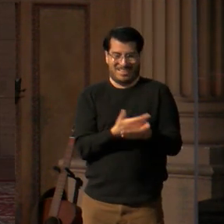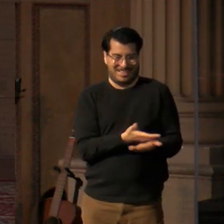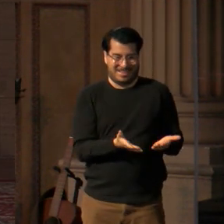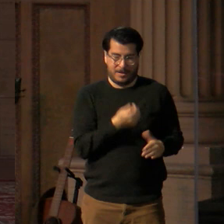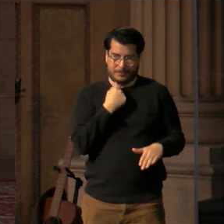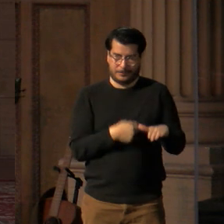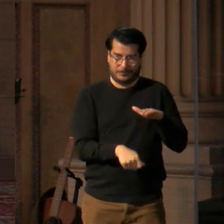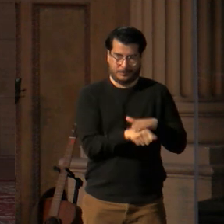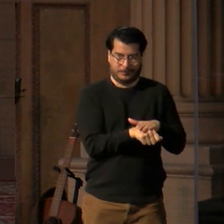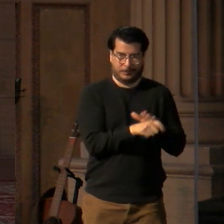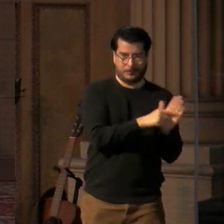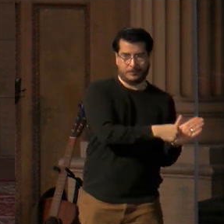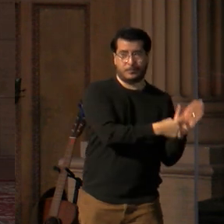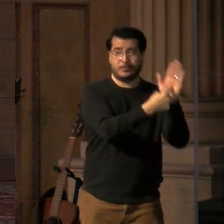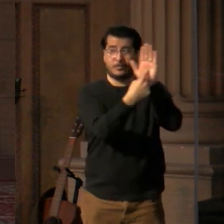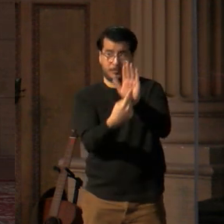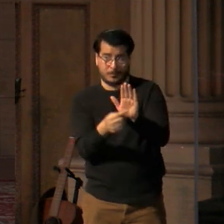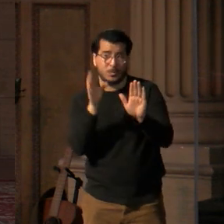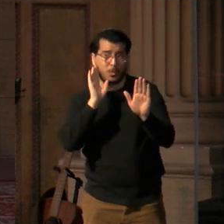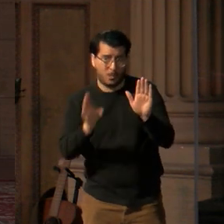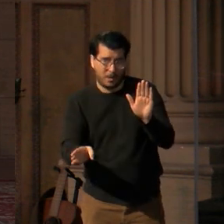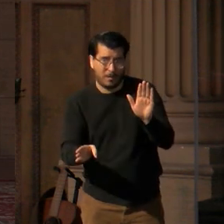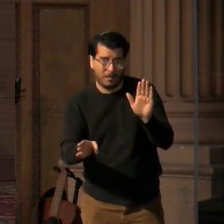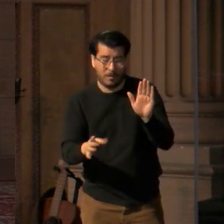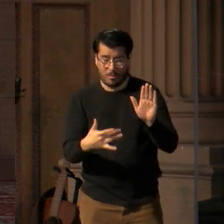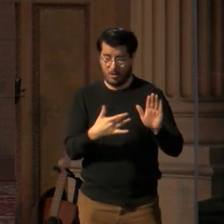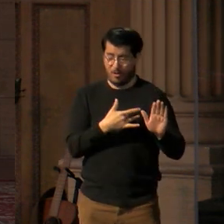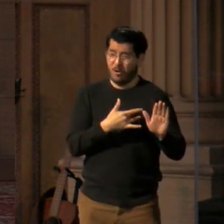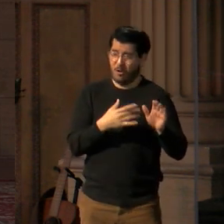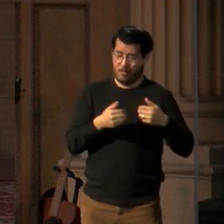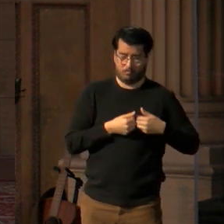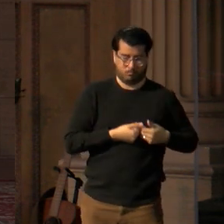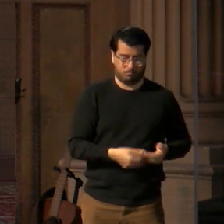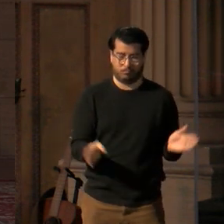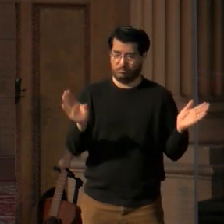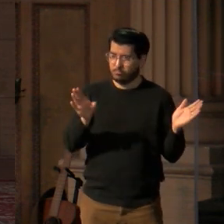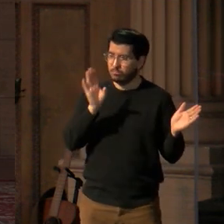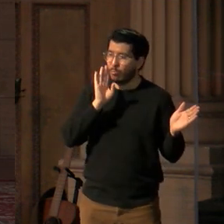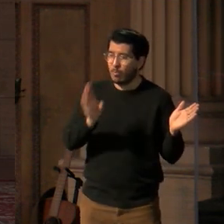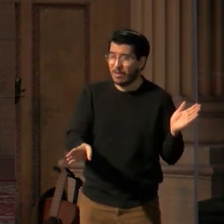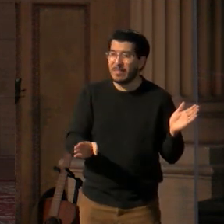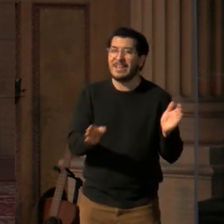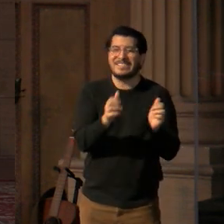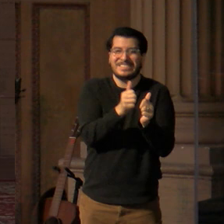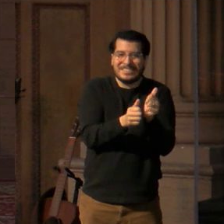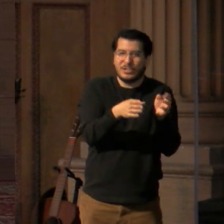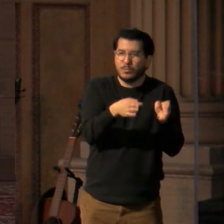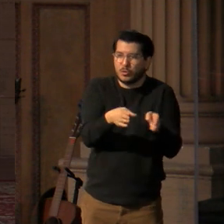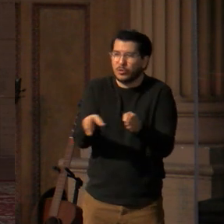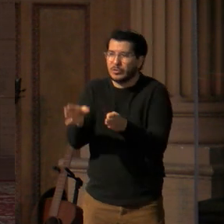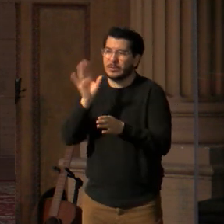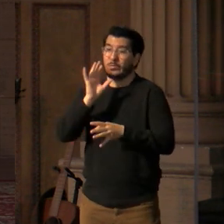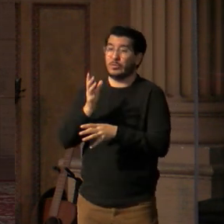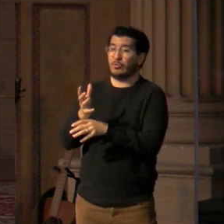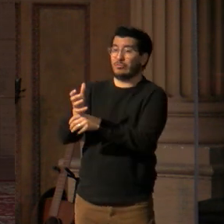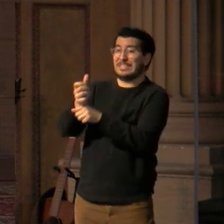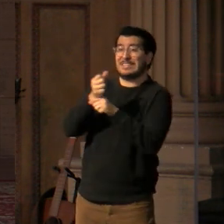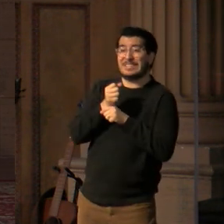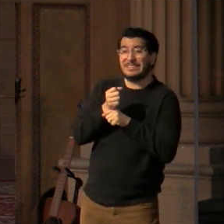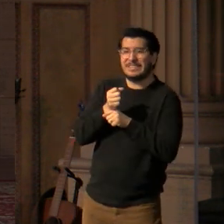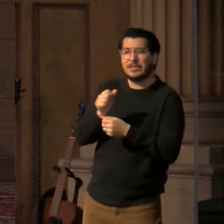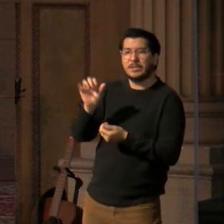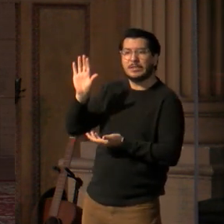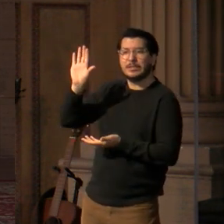darkness and will disclose the purposes of the heart. Then each one will receive his